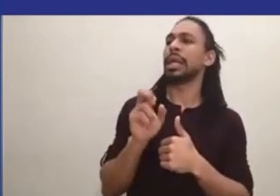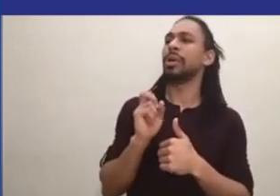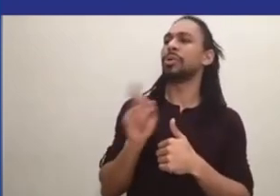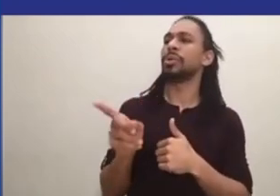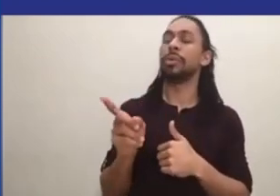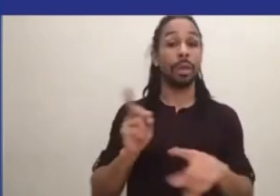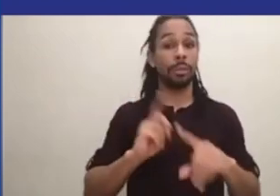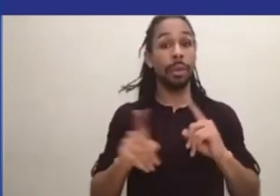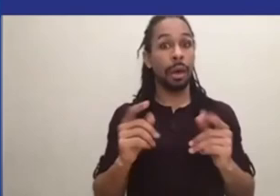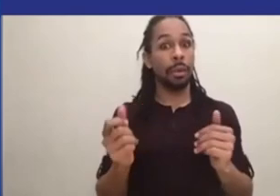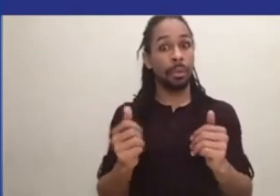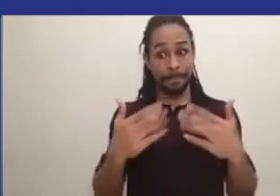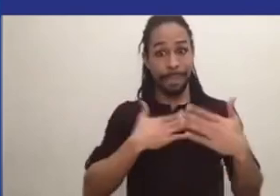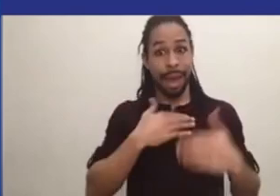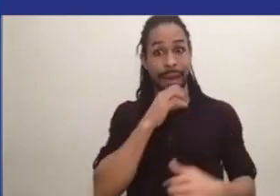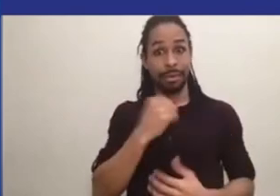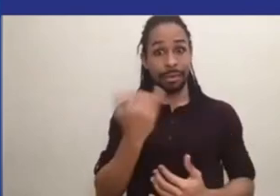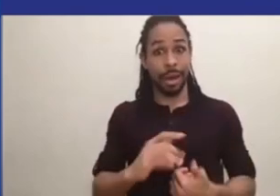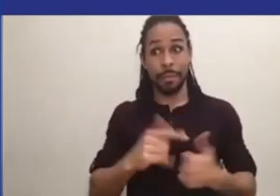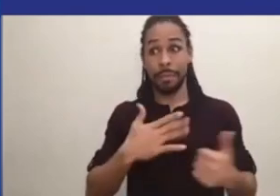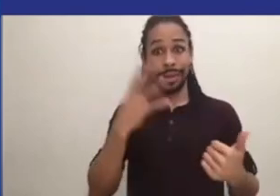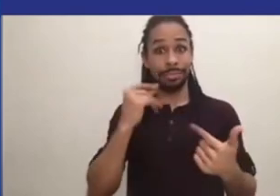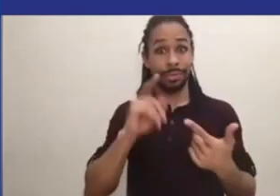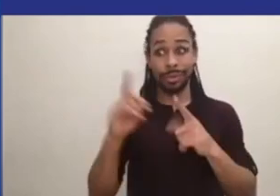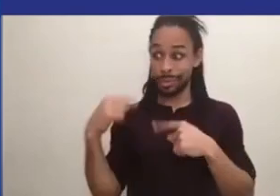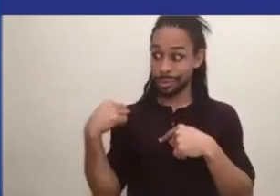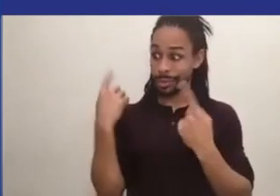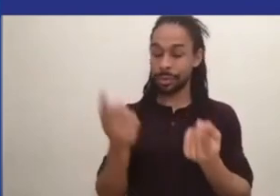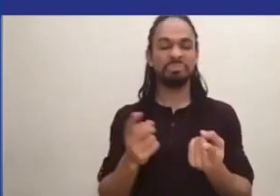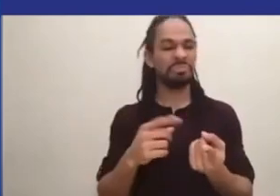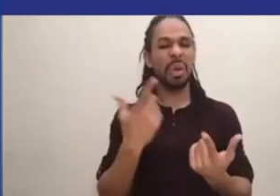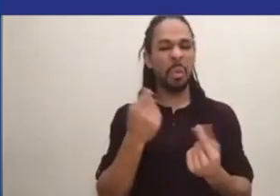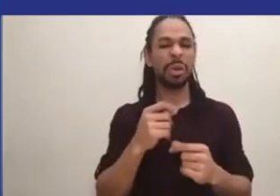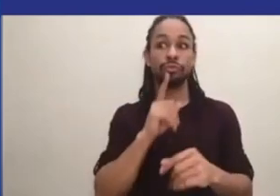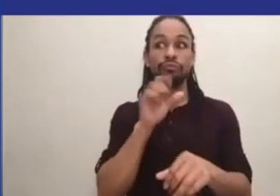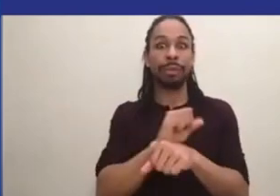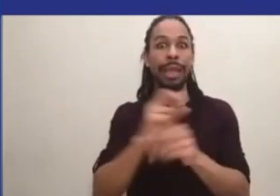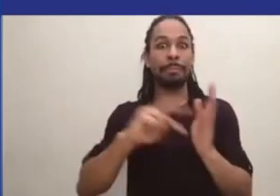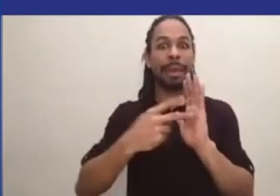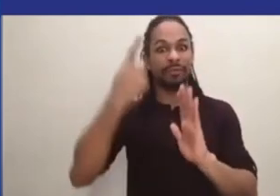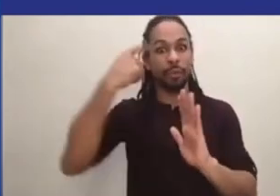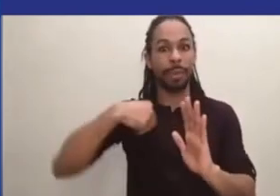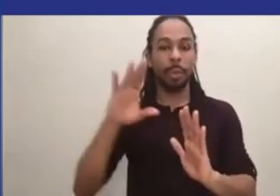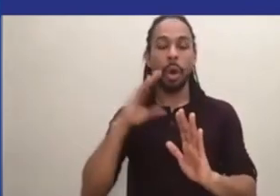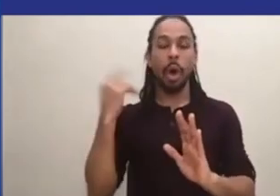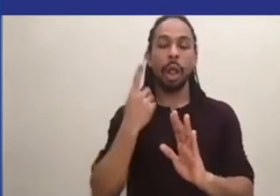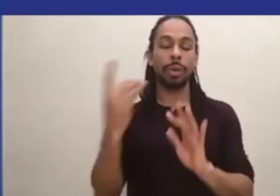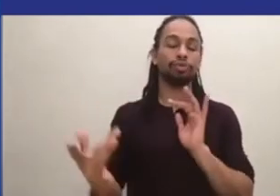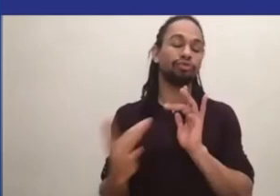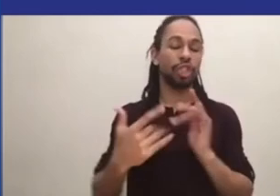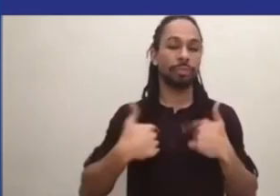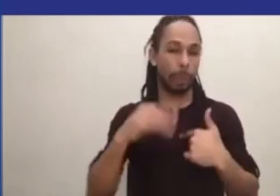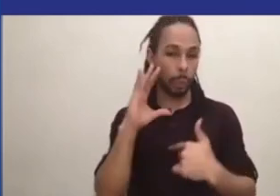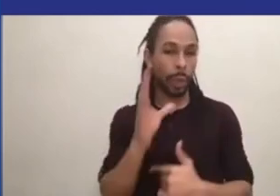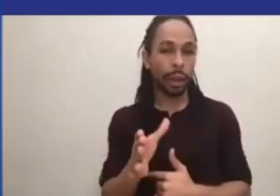my experience that what's truly meant for me will always reach me. But in the same breath, yes, I've given side